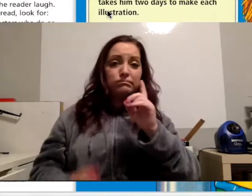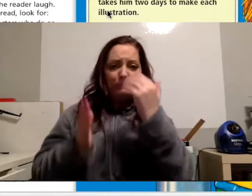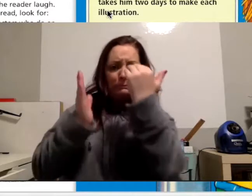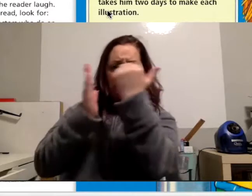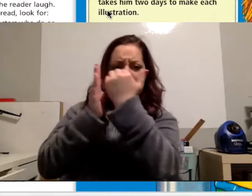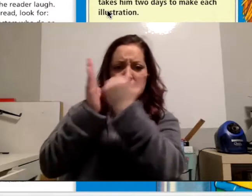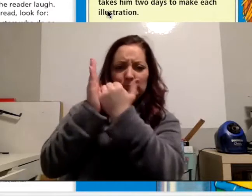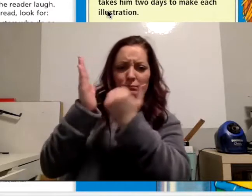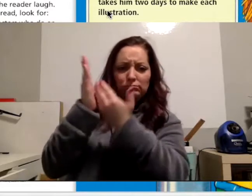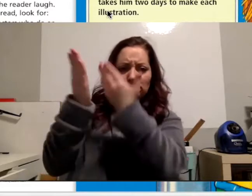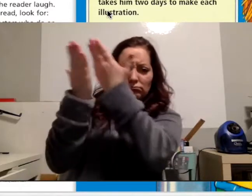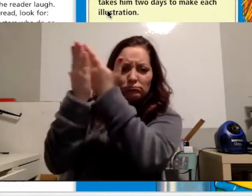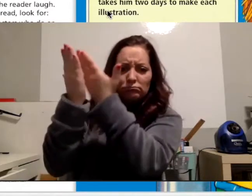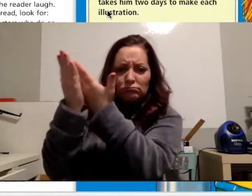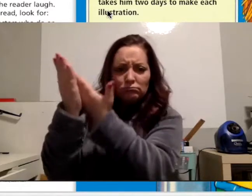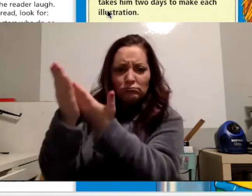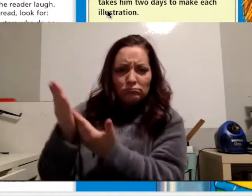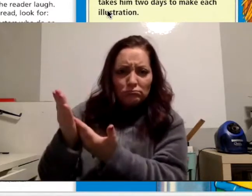made up?